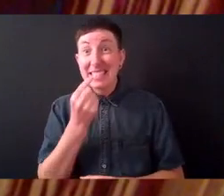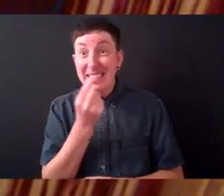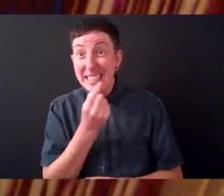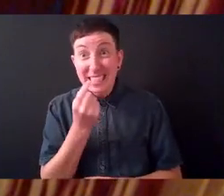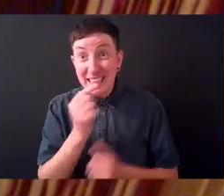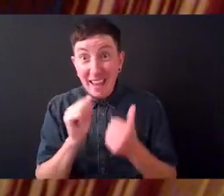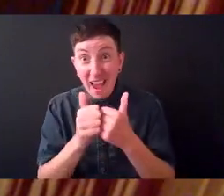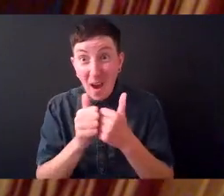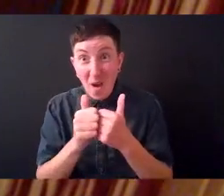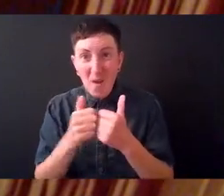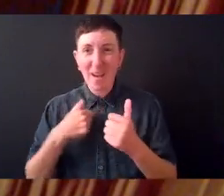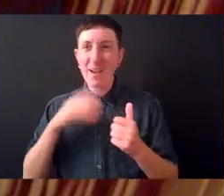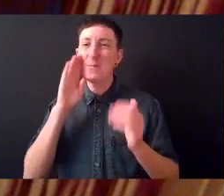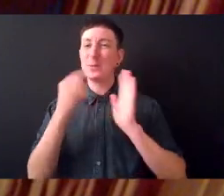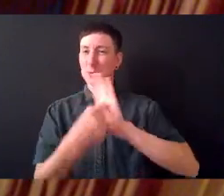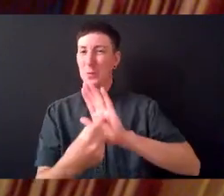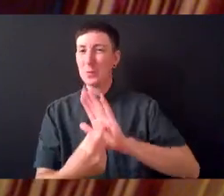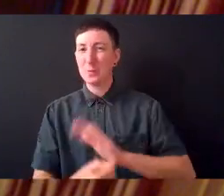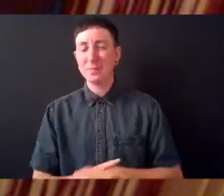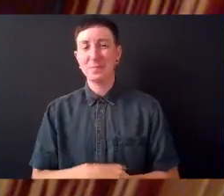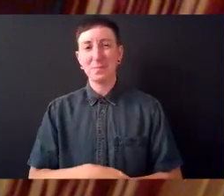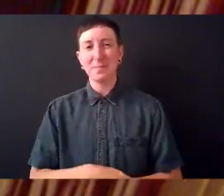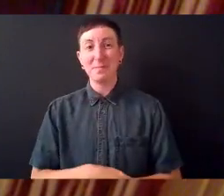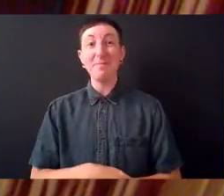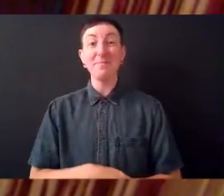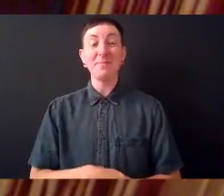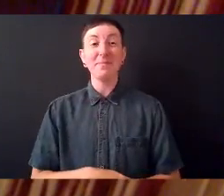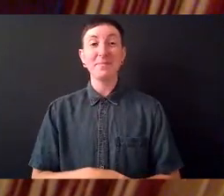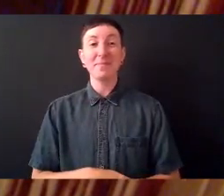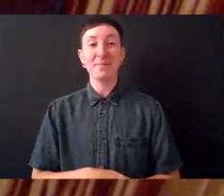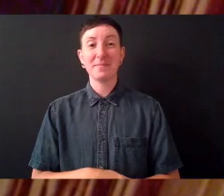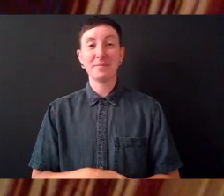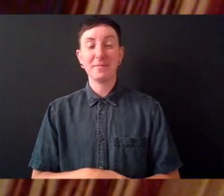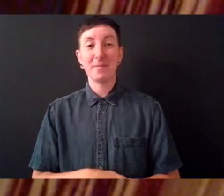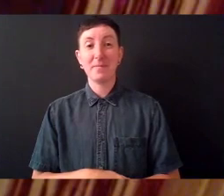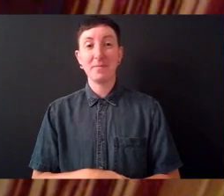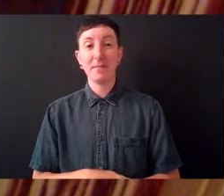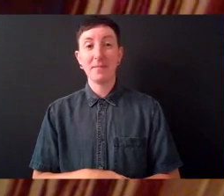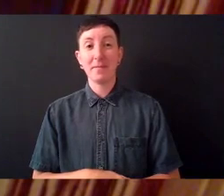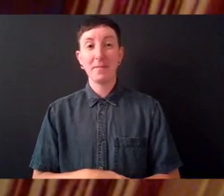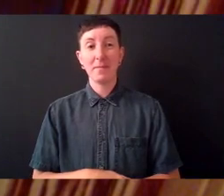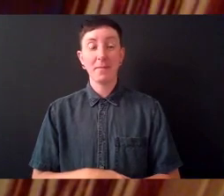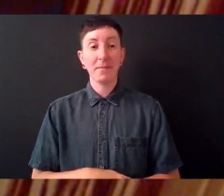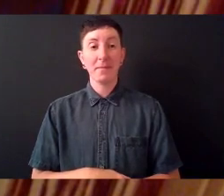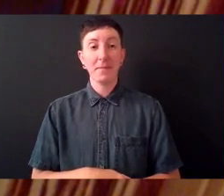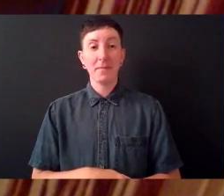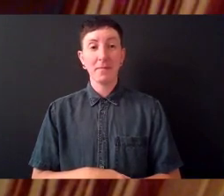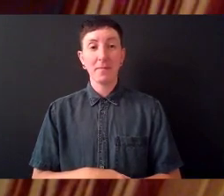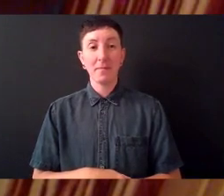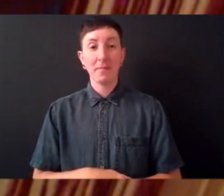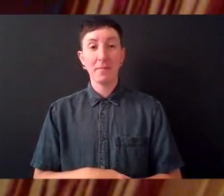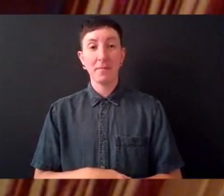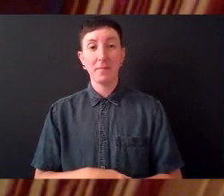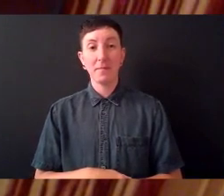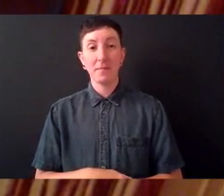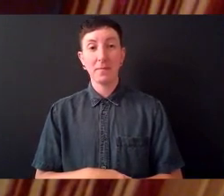make a tongue too. So how to make a pair of teeth is you just want to draw out a shape that kind of looks